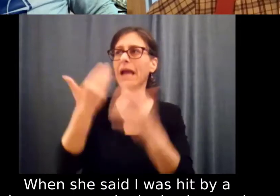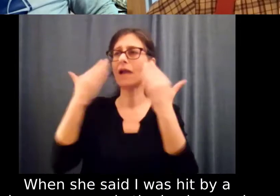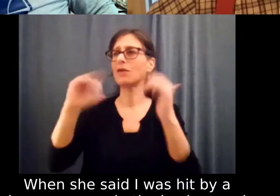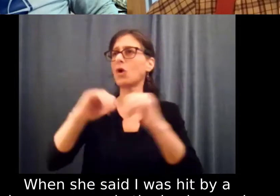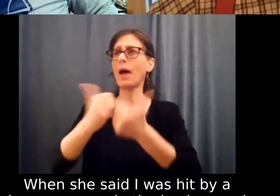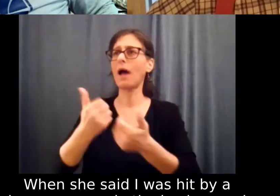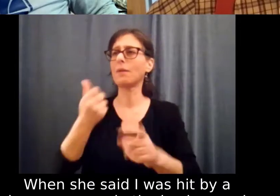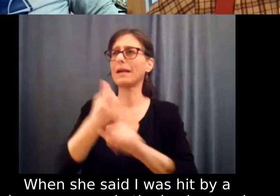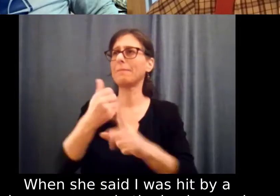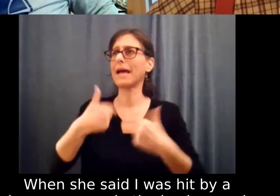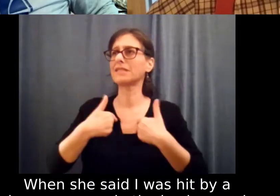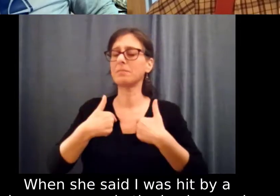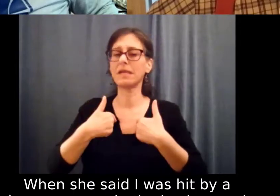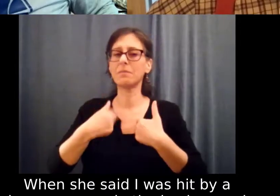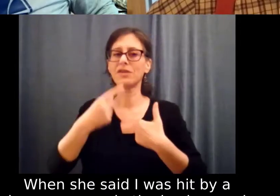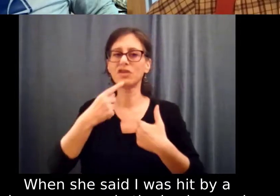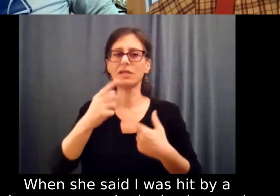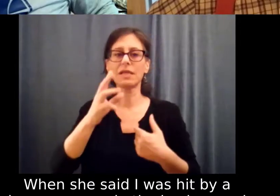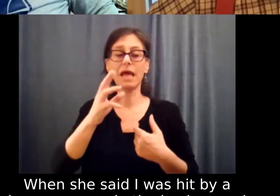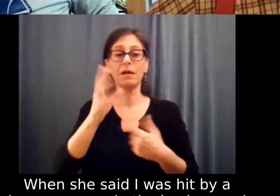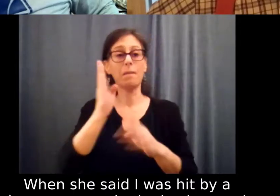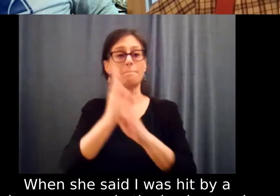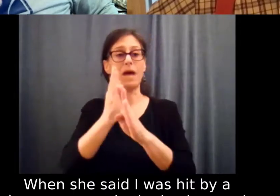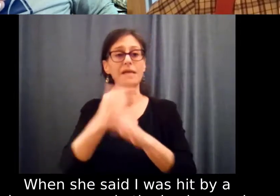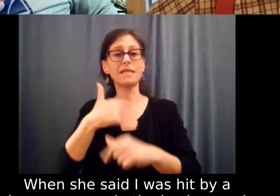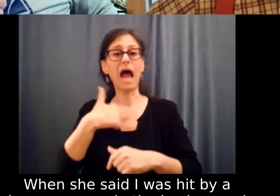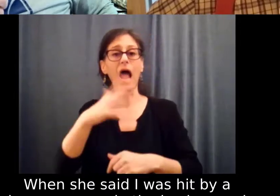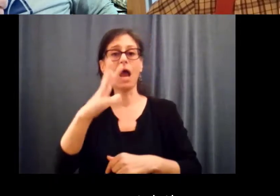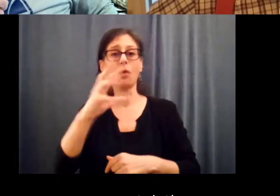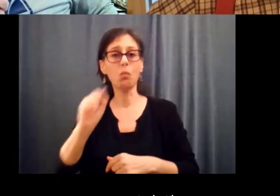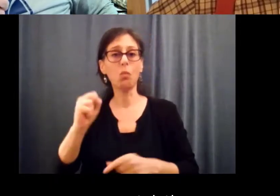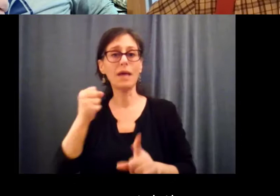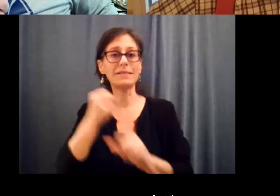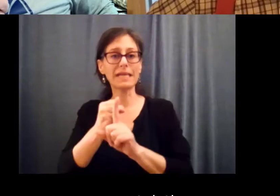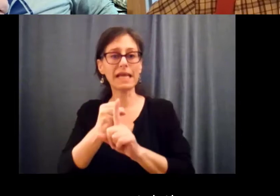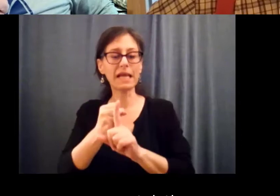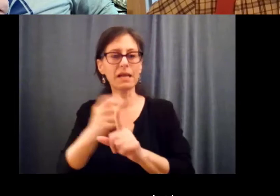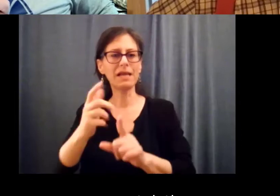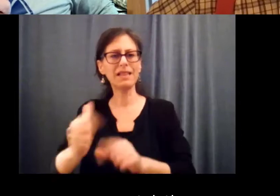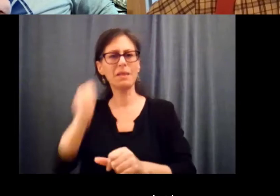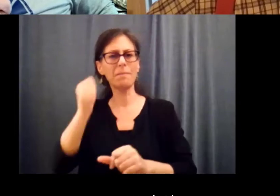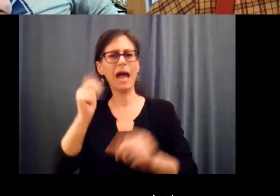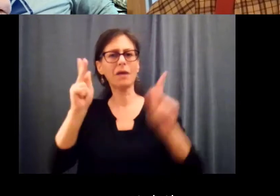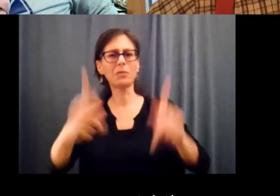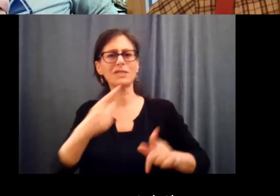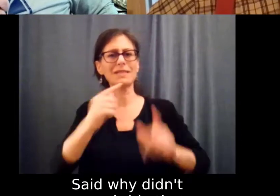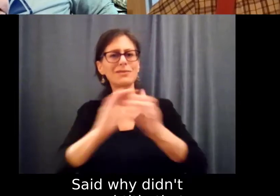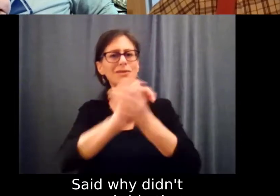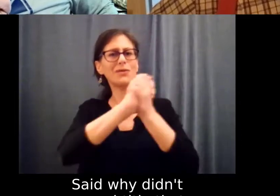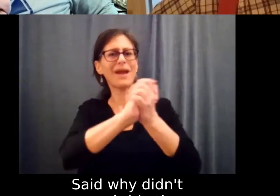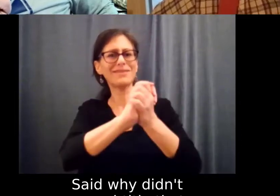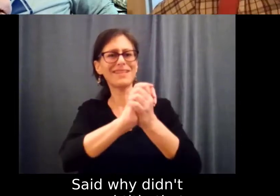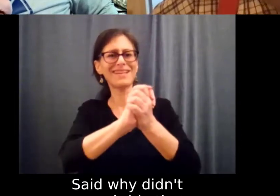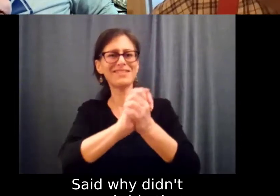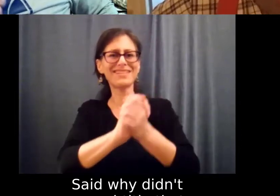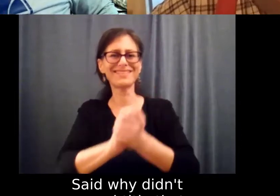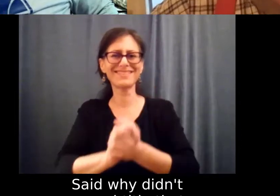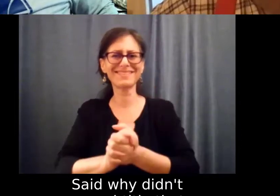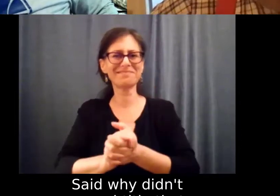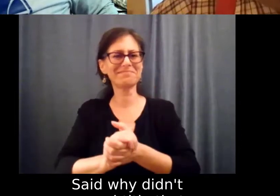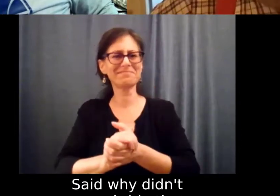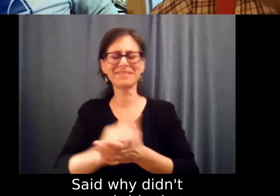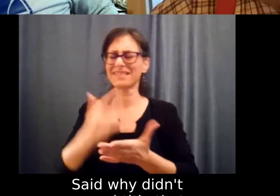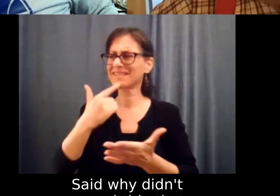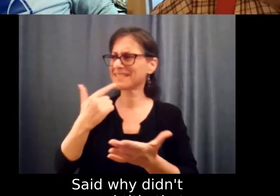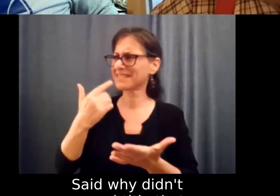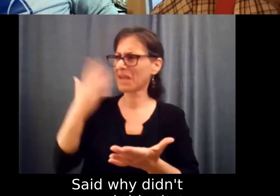me." And when she said, "I was hit by a bus," somebody in the background says, "Congratulations." And they said, "Why